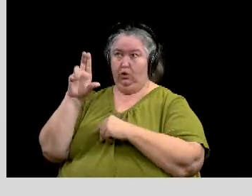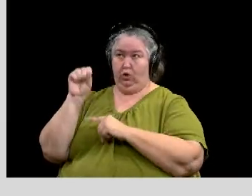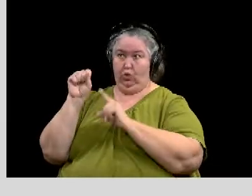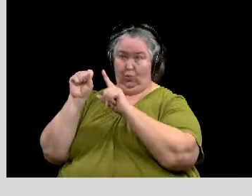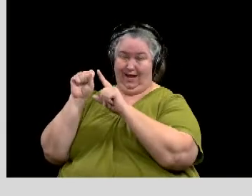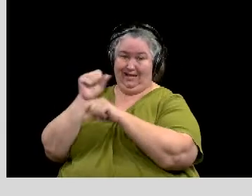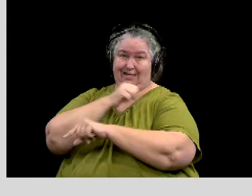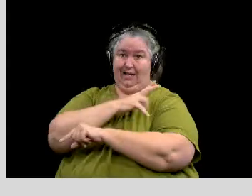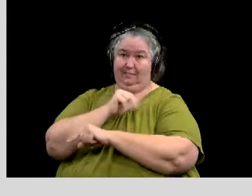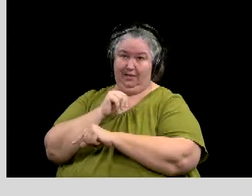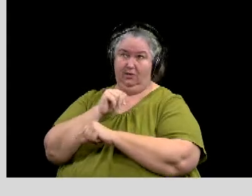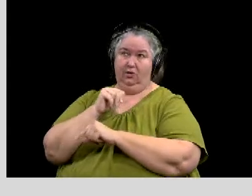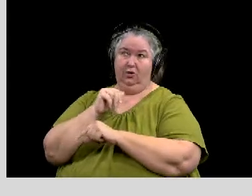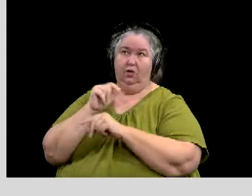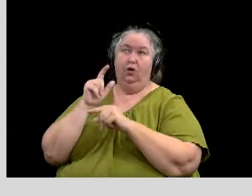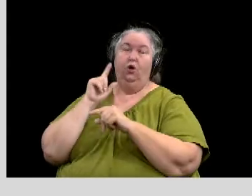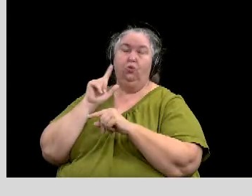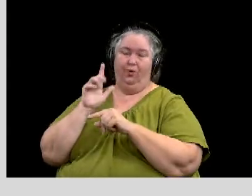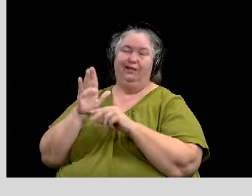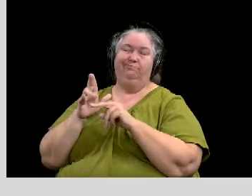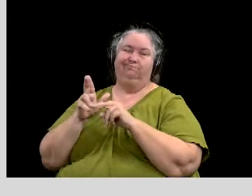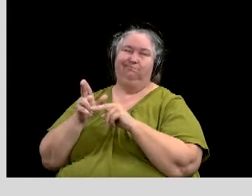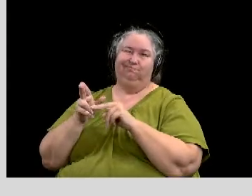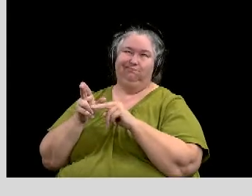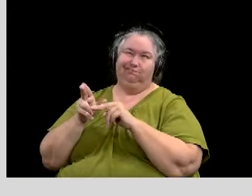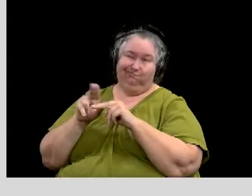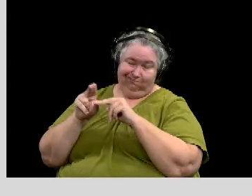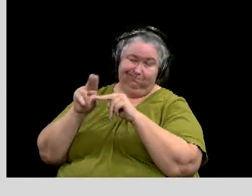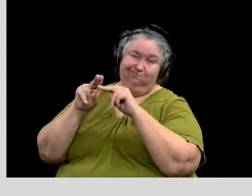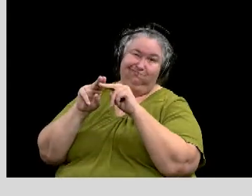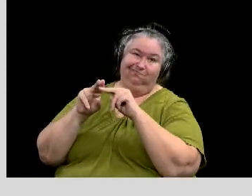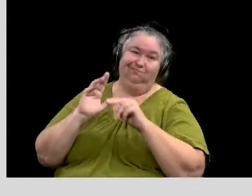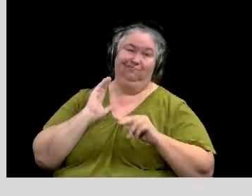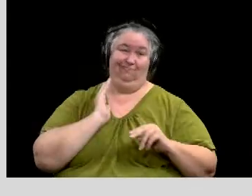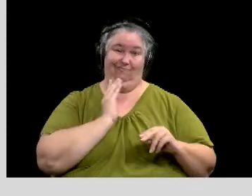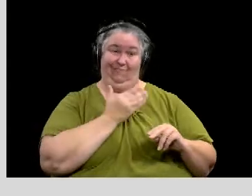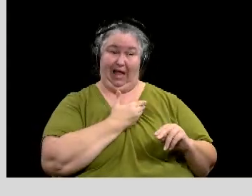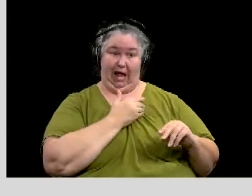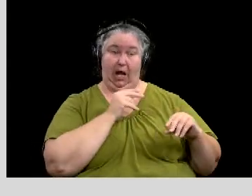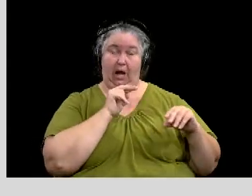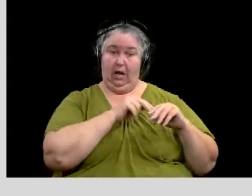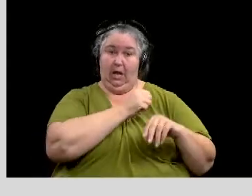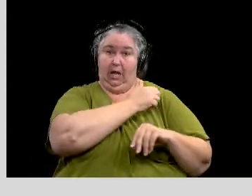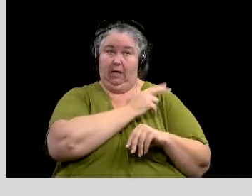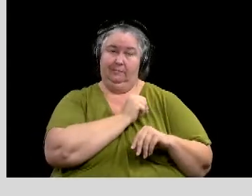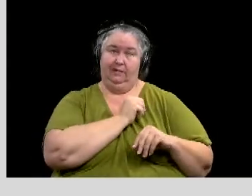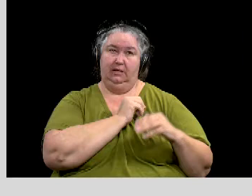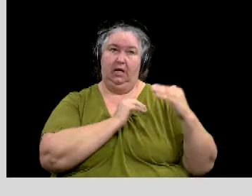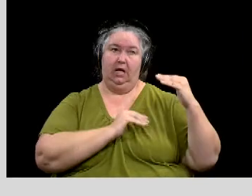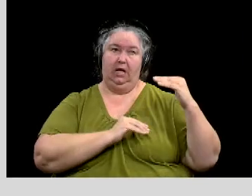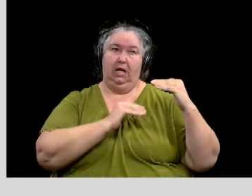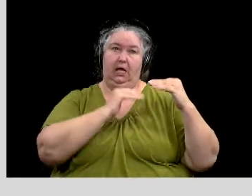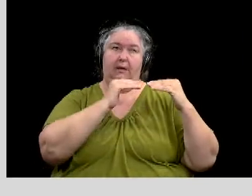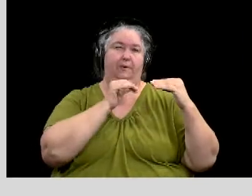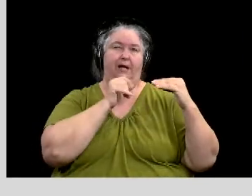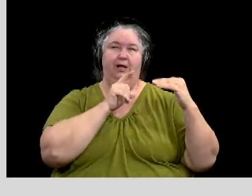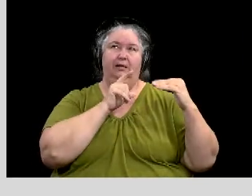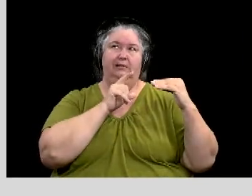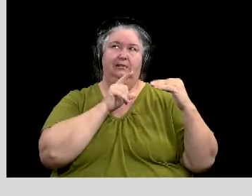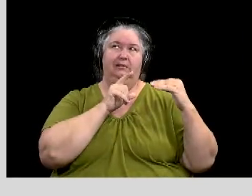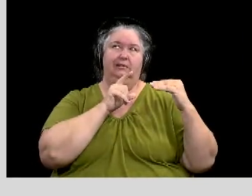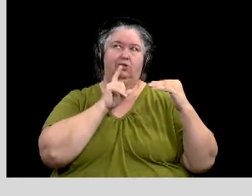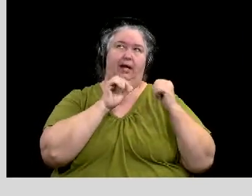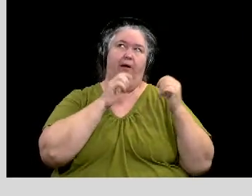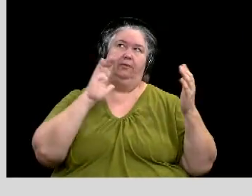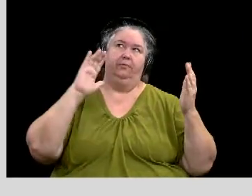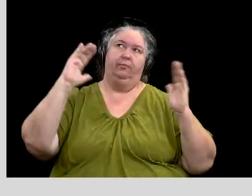and our hospitalizations, we're uncertain as to how that will relate to the United States. But the United States incidence is very, very high right